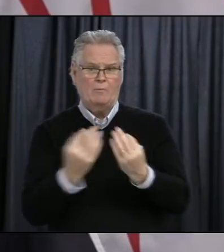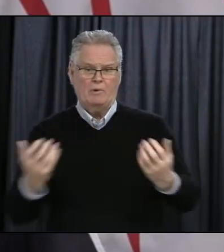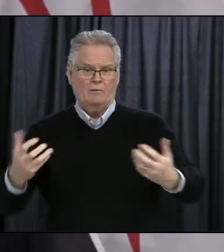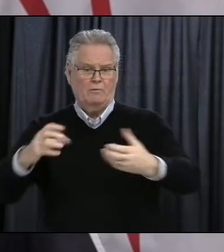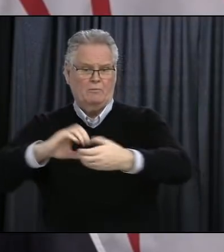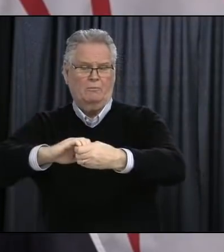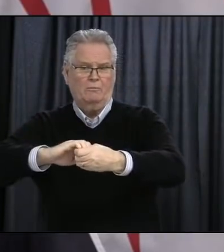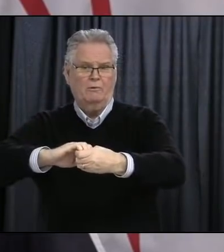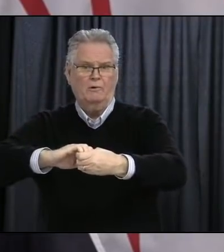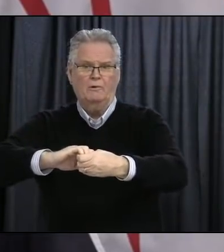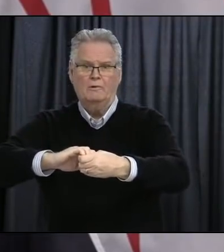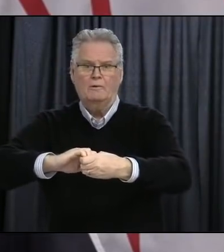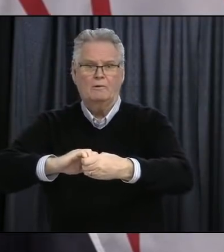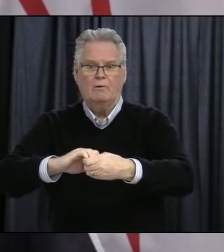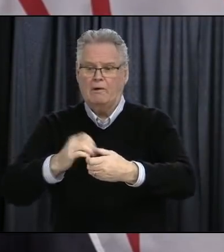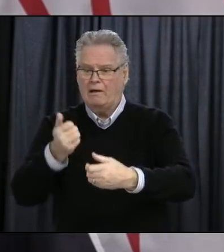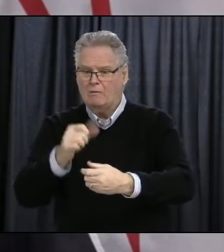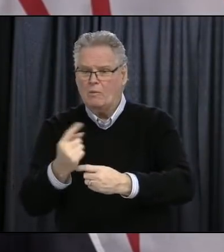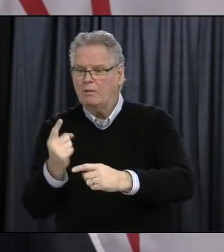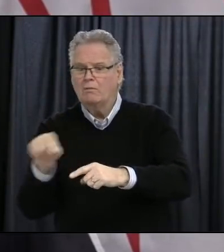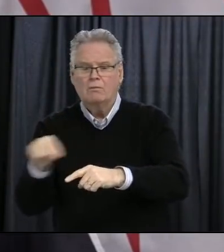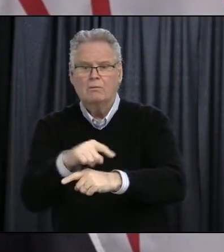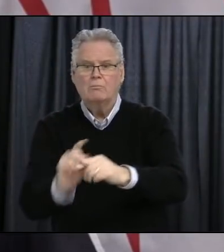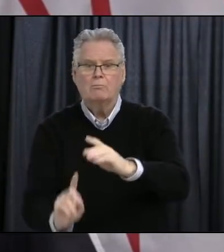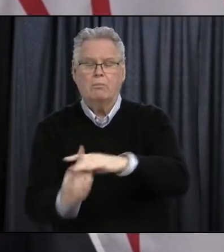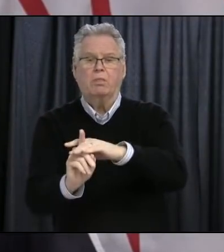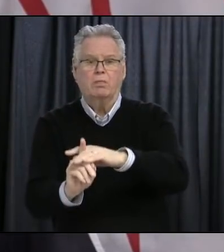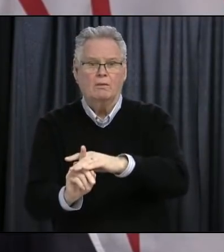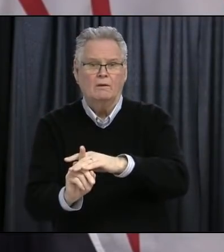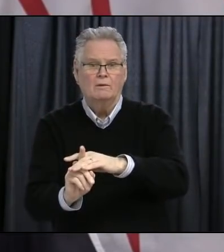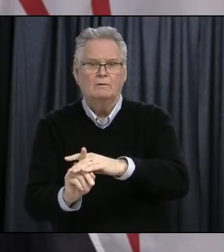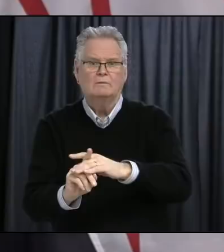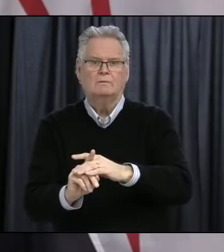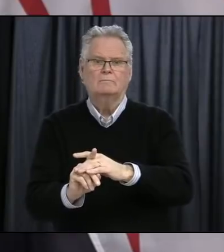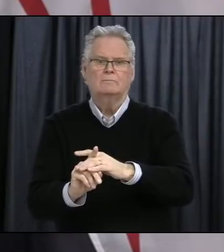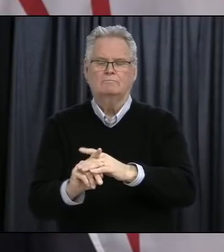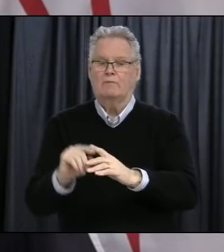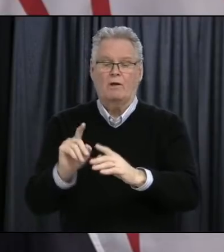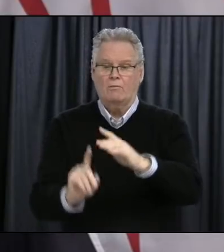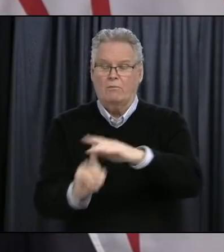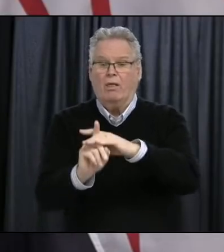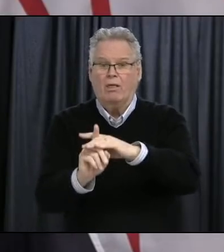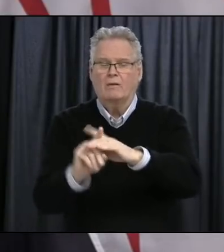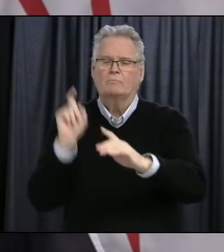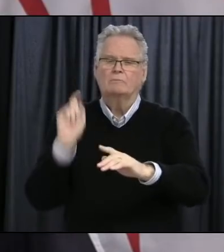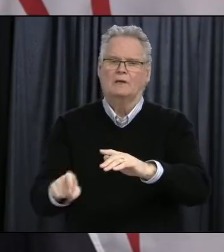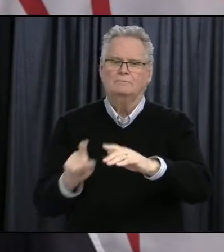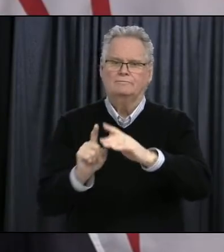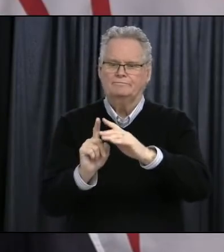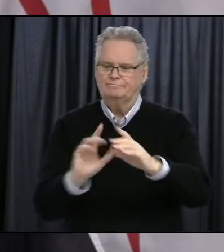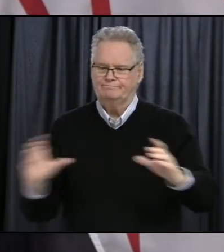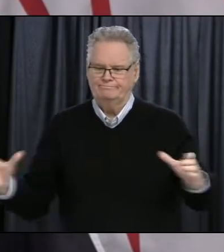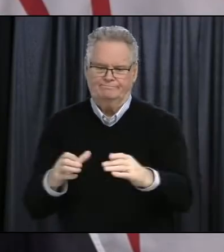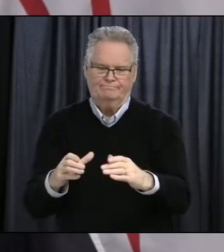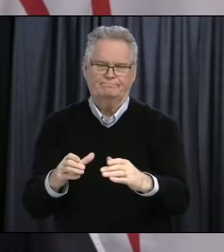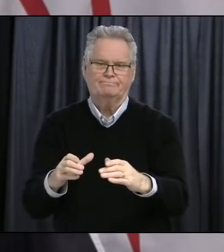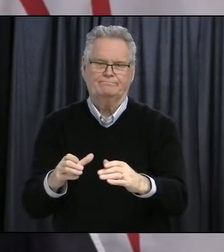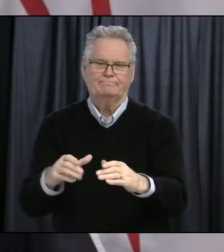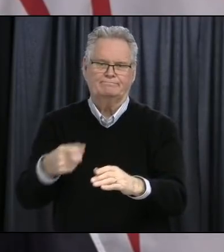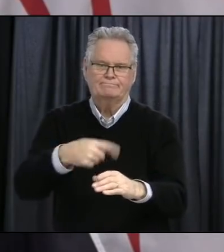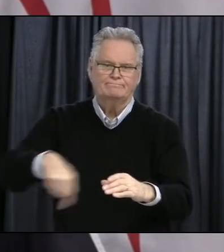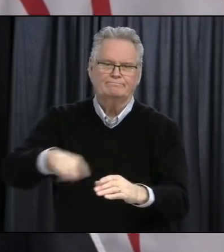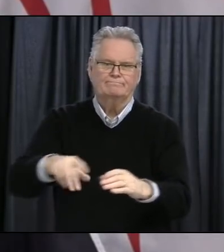result. If all of these requirements are followed, anyone living in the same household as a rotational worker does not have